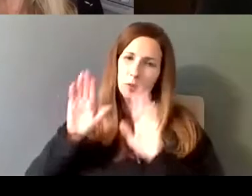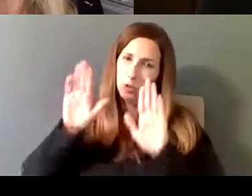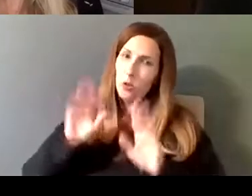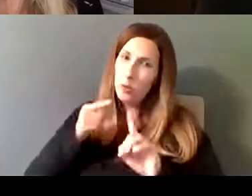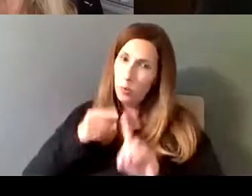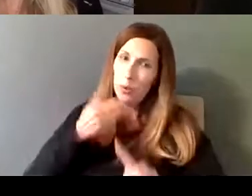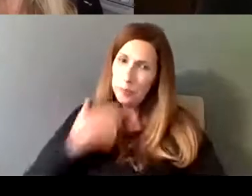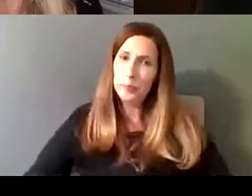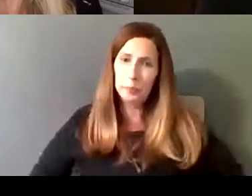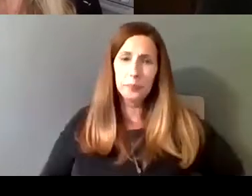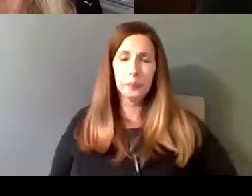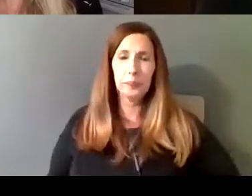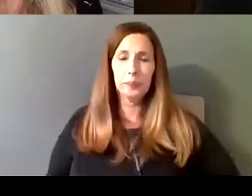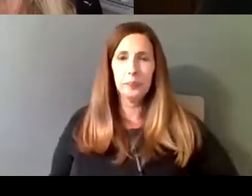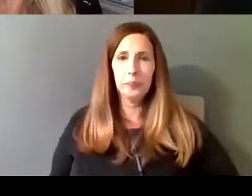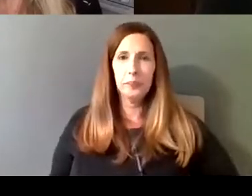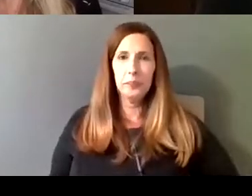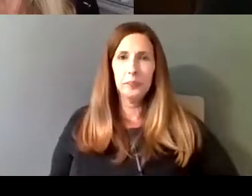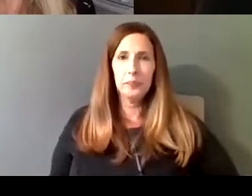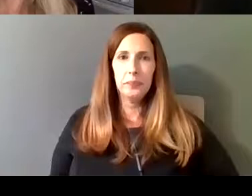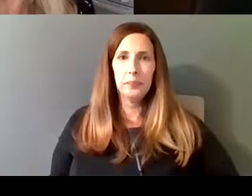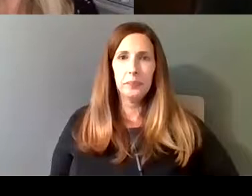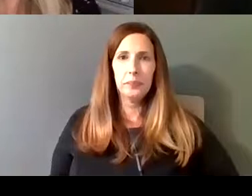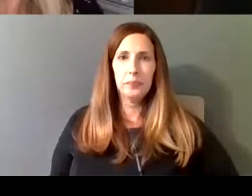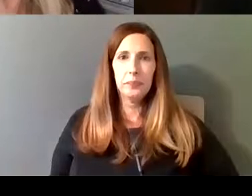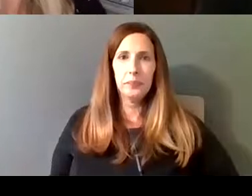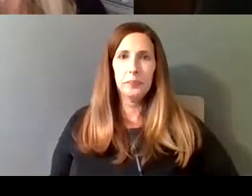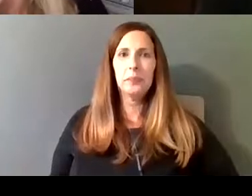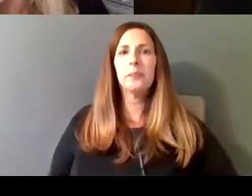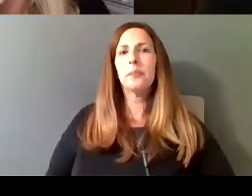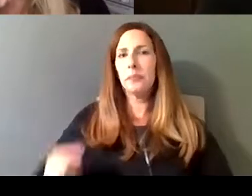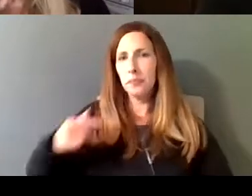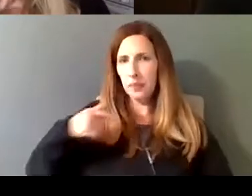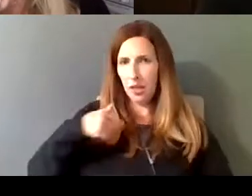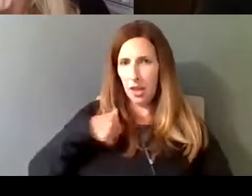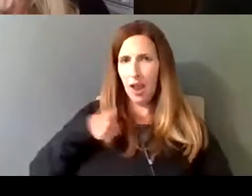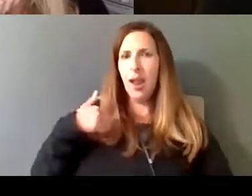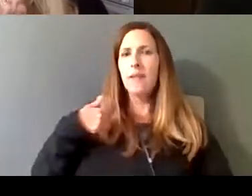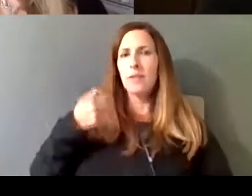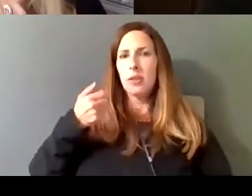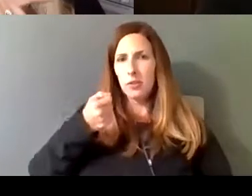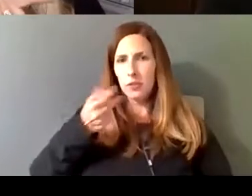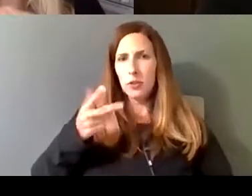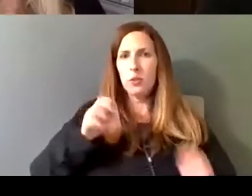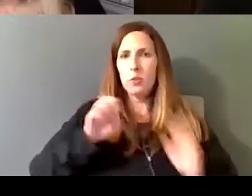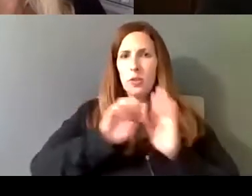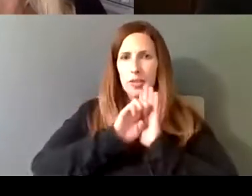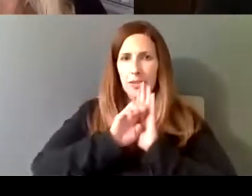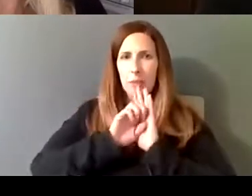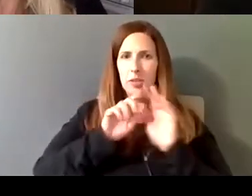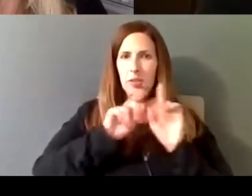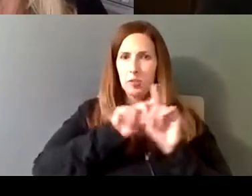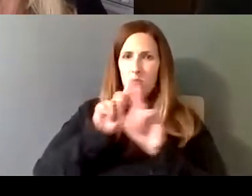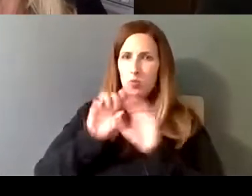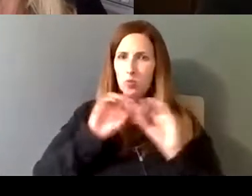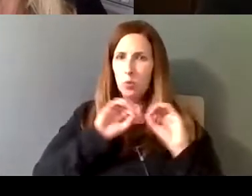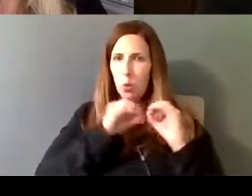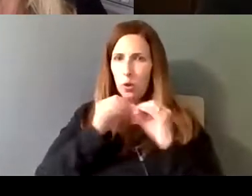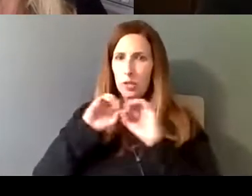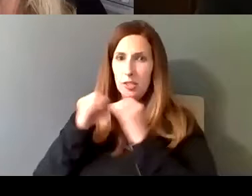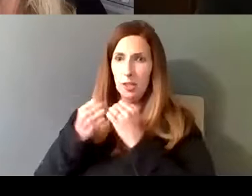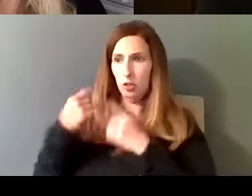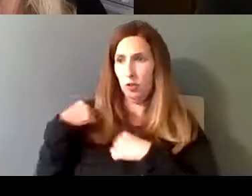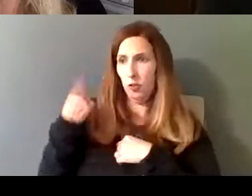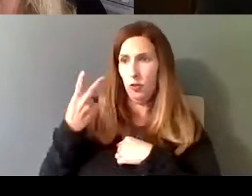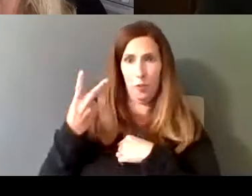Sarah. Yeah, and I'll give you guys some specific examples of organizations that I just over the past 2 years have